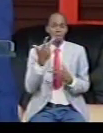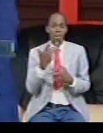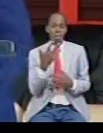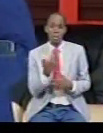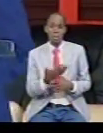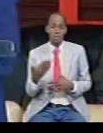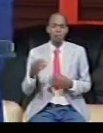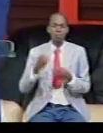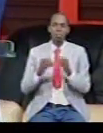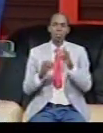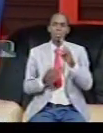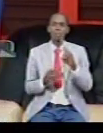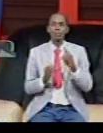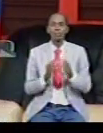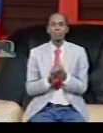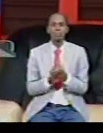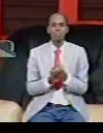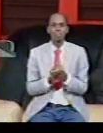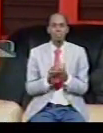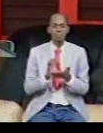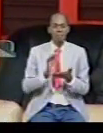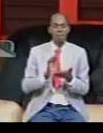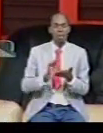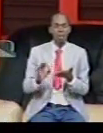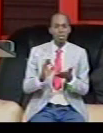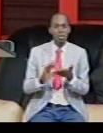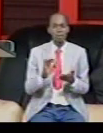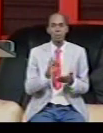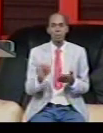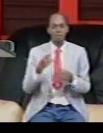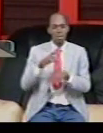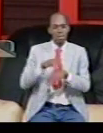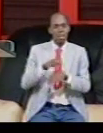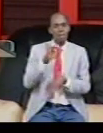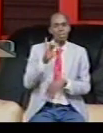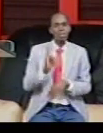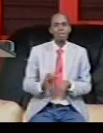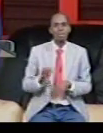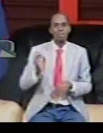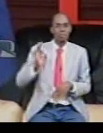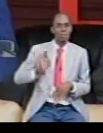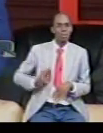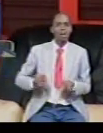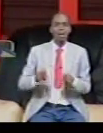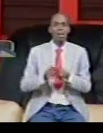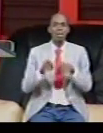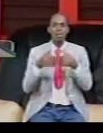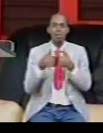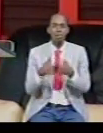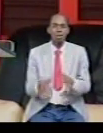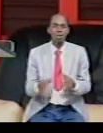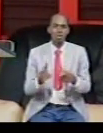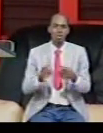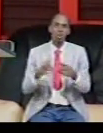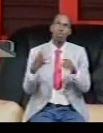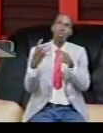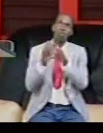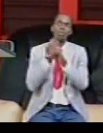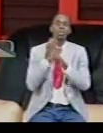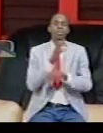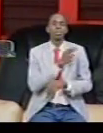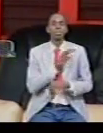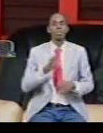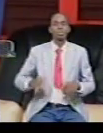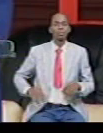Number one, counting as gain as loss to win